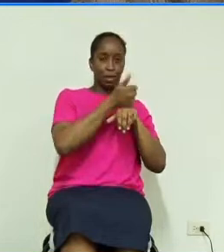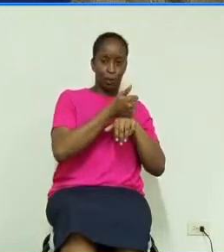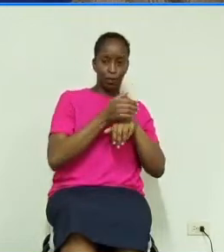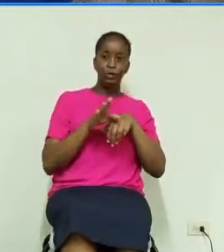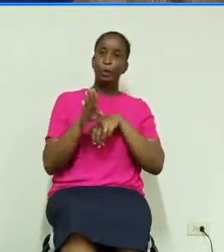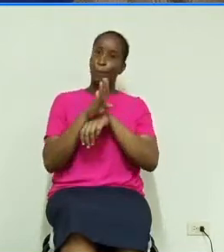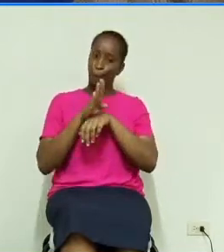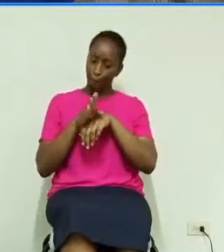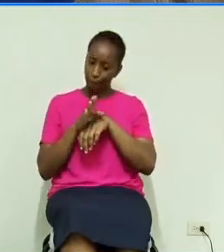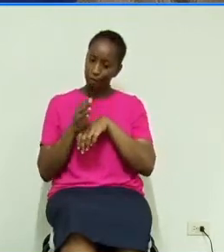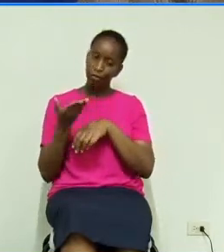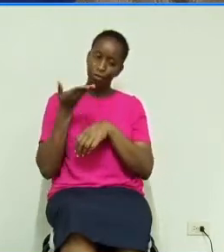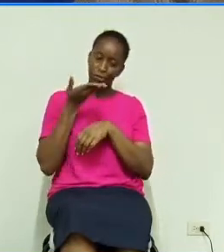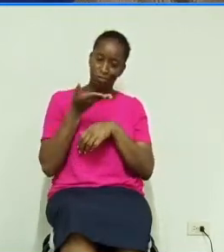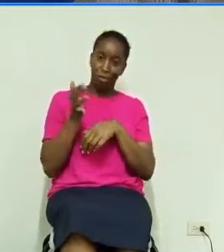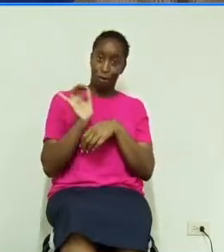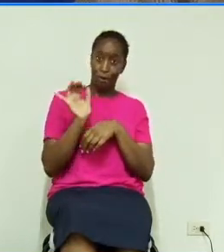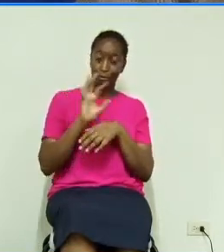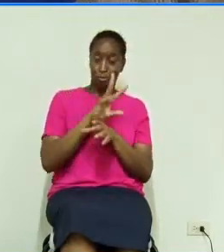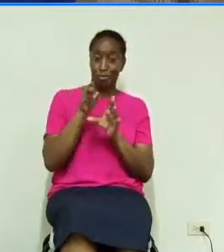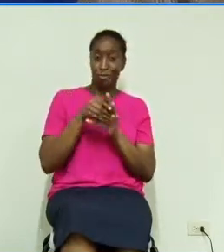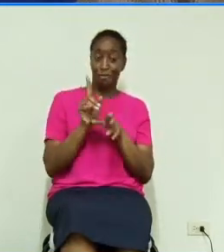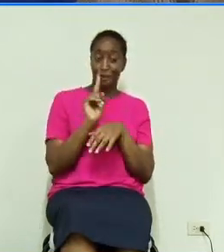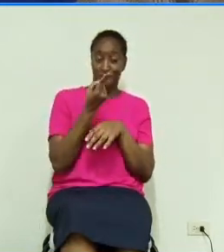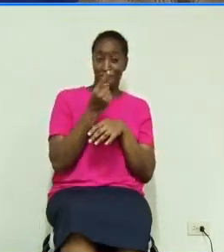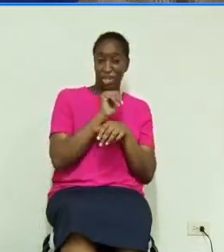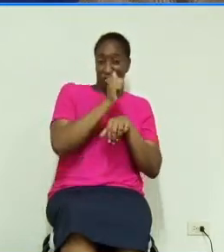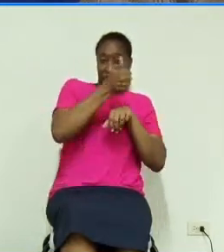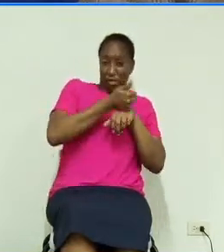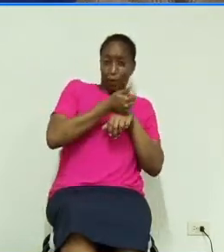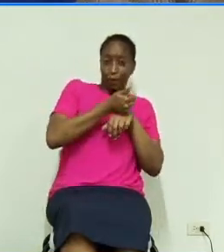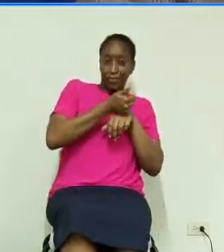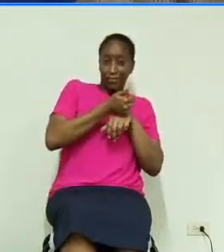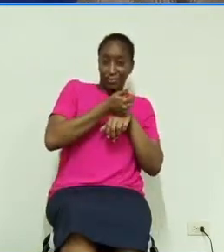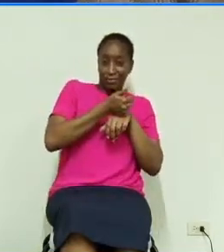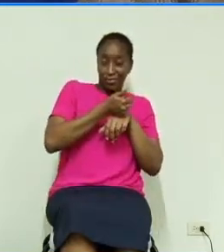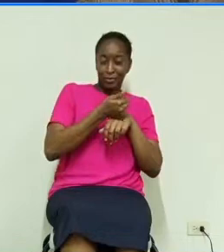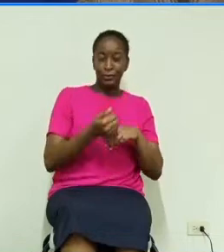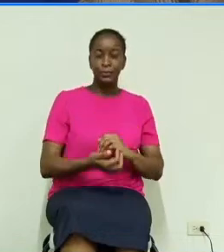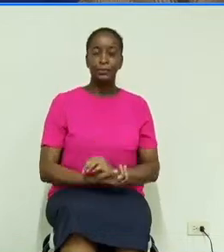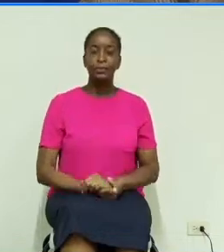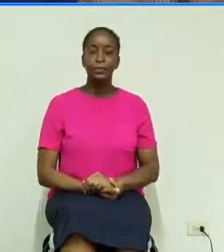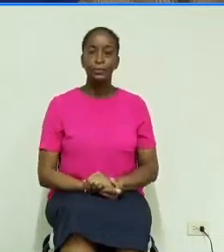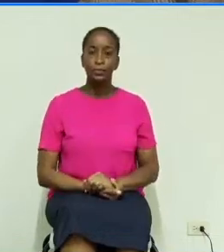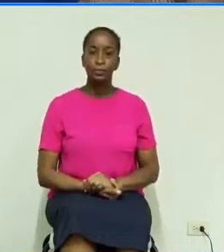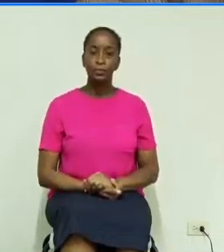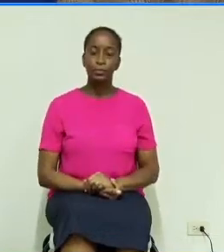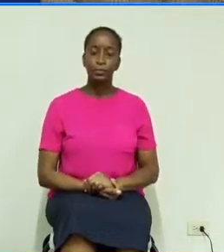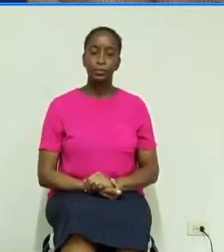And International IDEA speaks to,